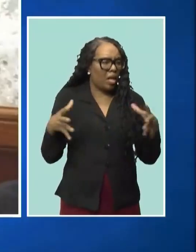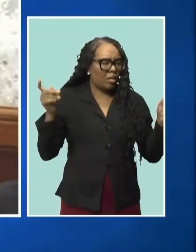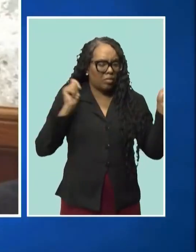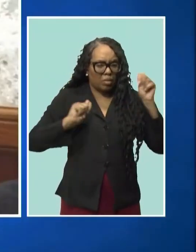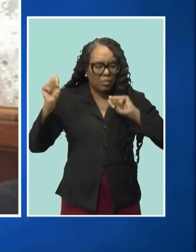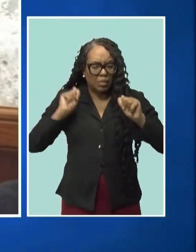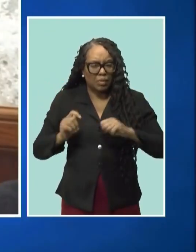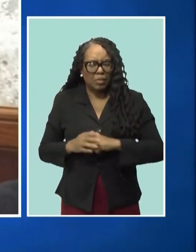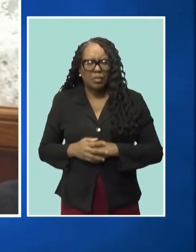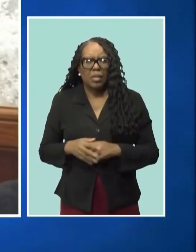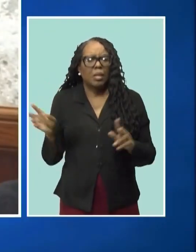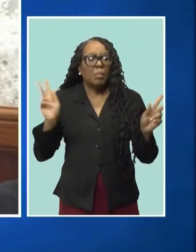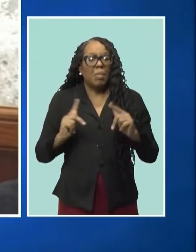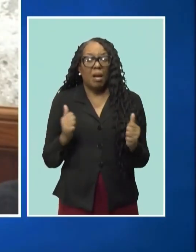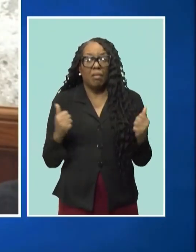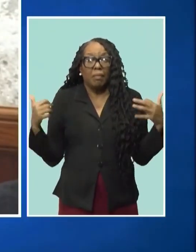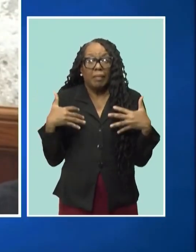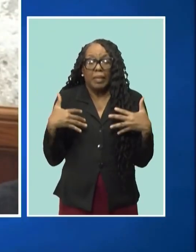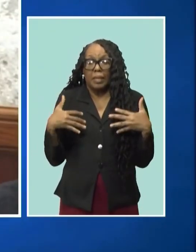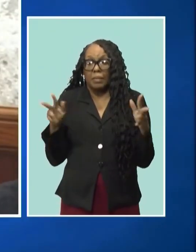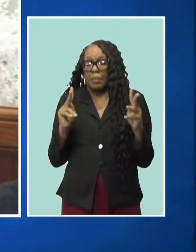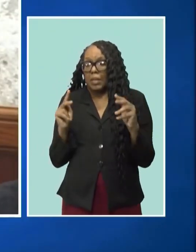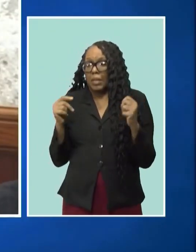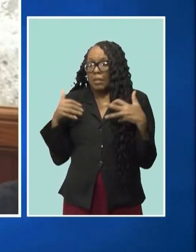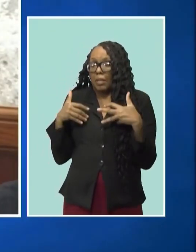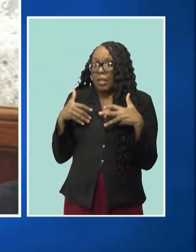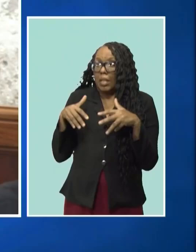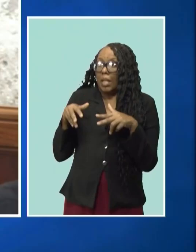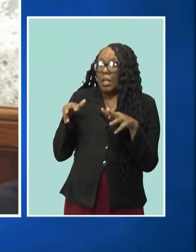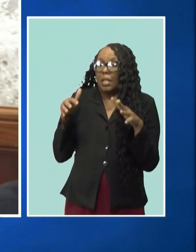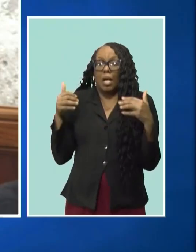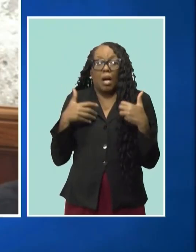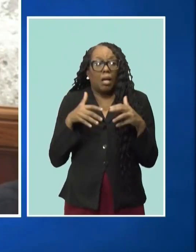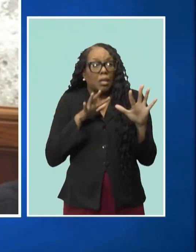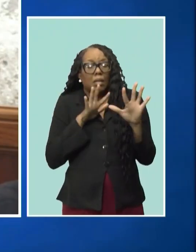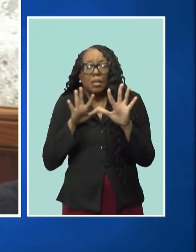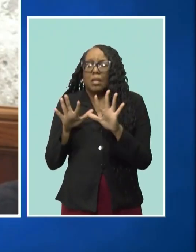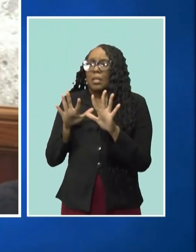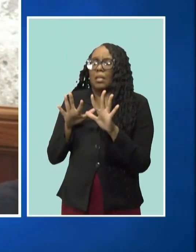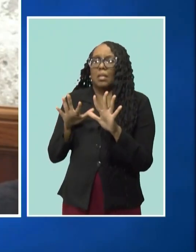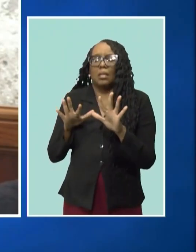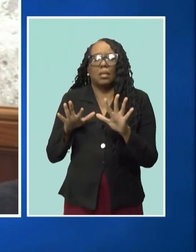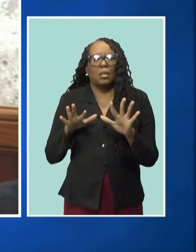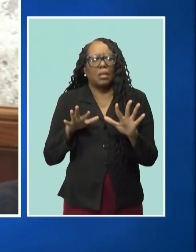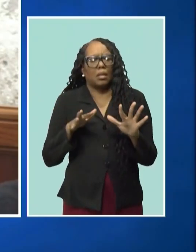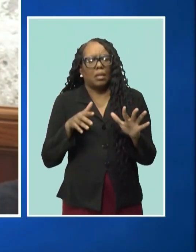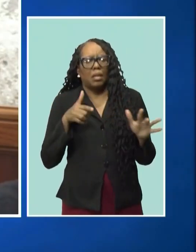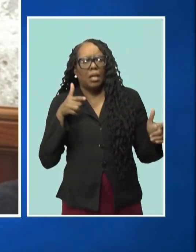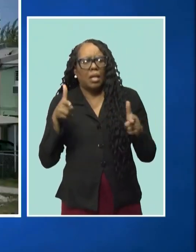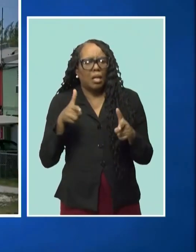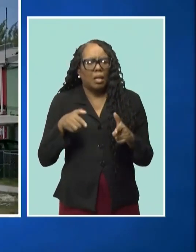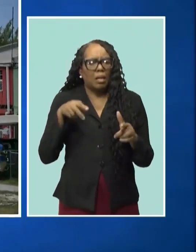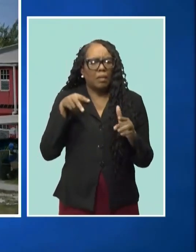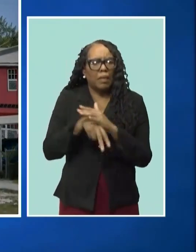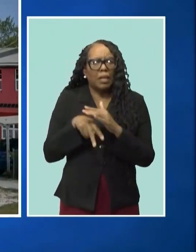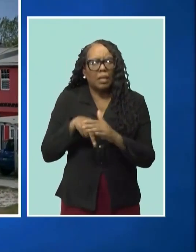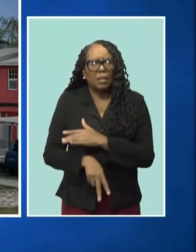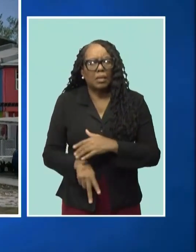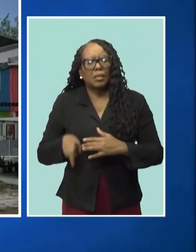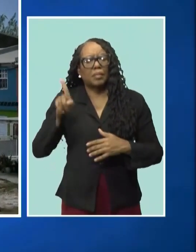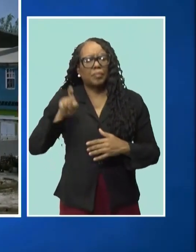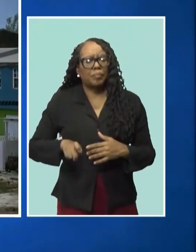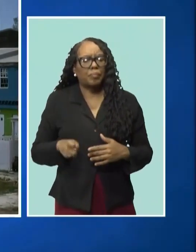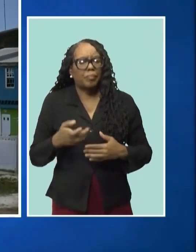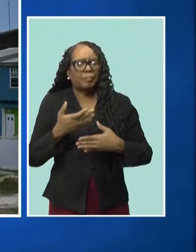afraid of what they're seeing taking place in front of them. She declared that the issue of gun violence must be addressed frontally,